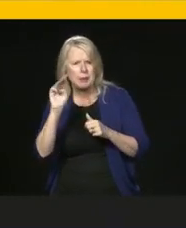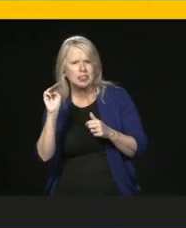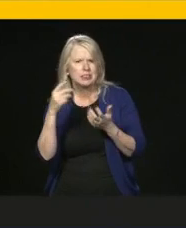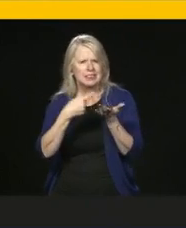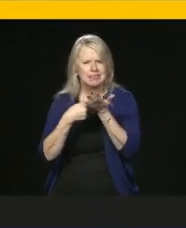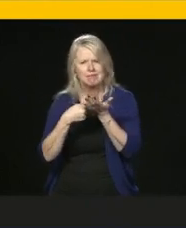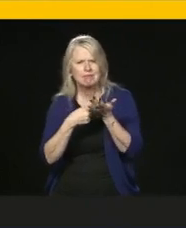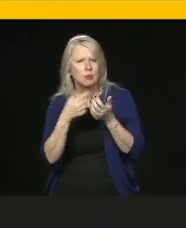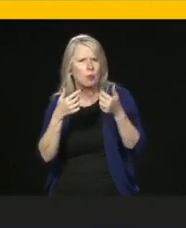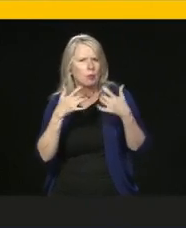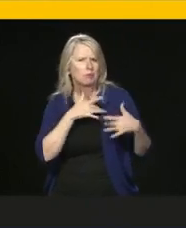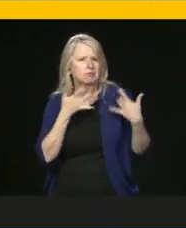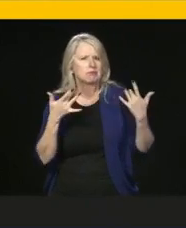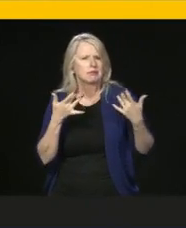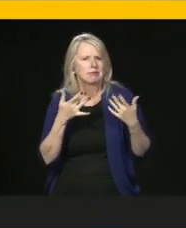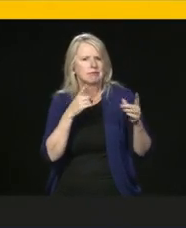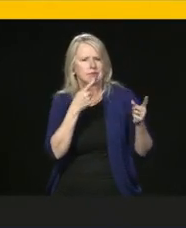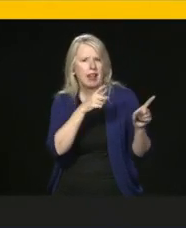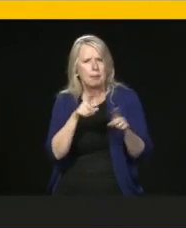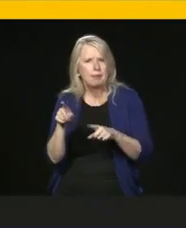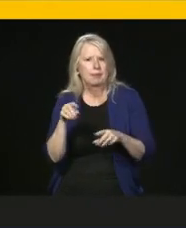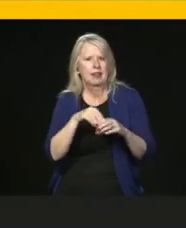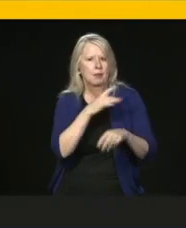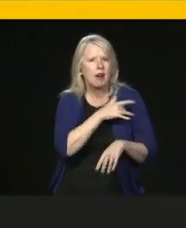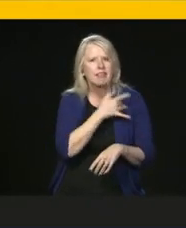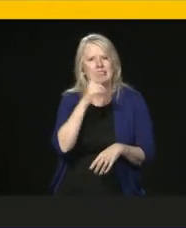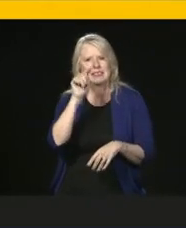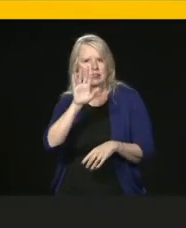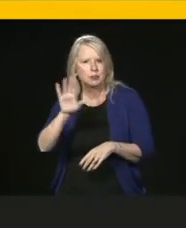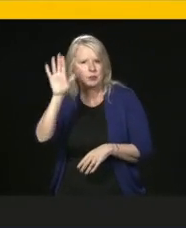as was the case